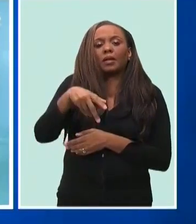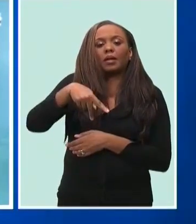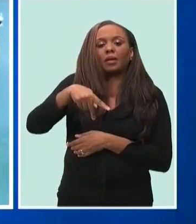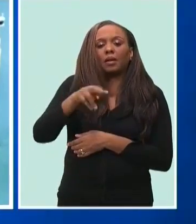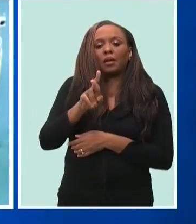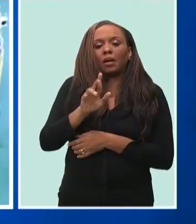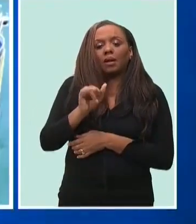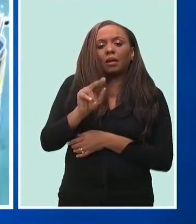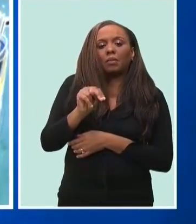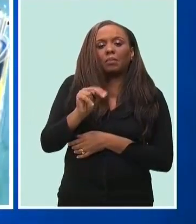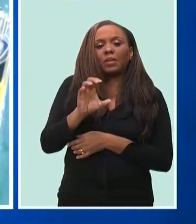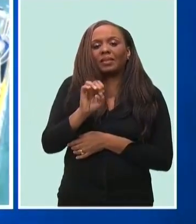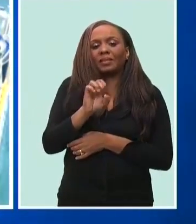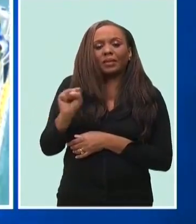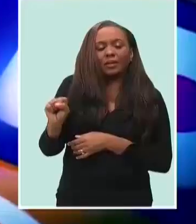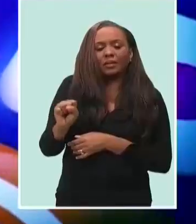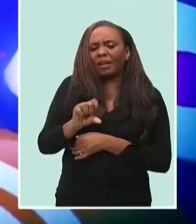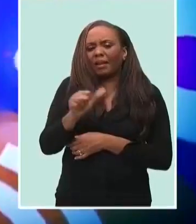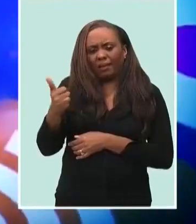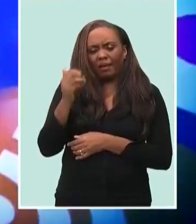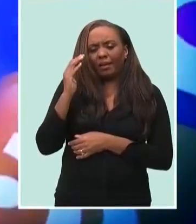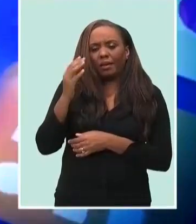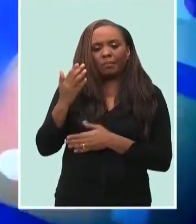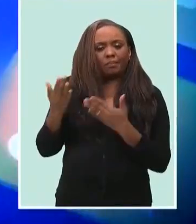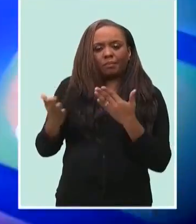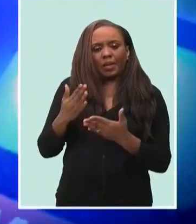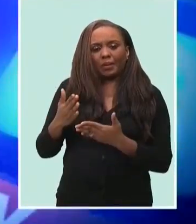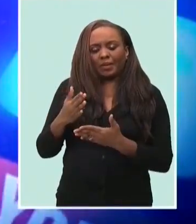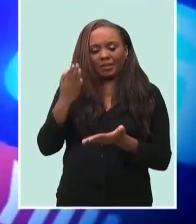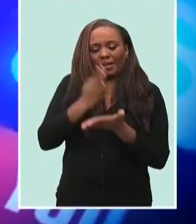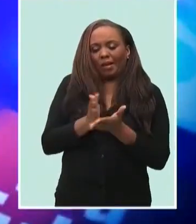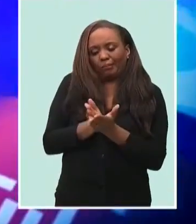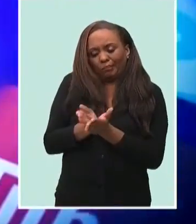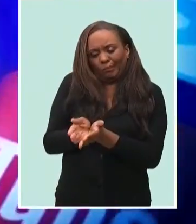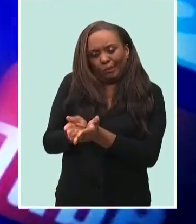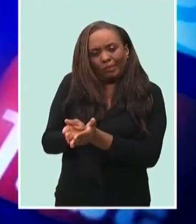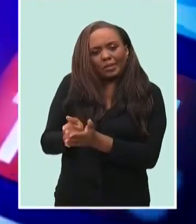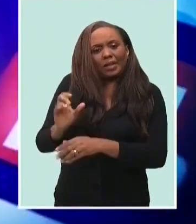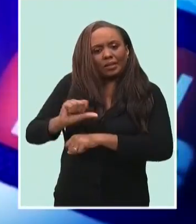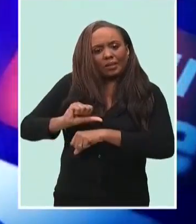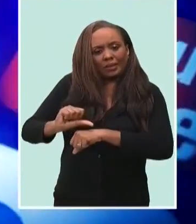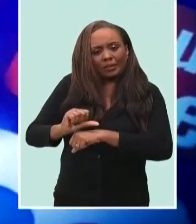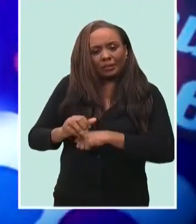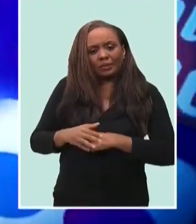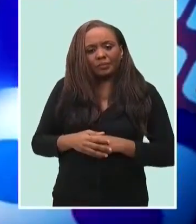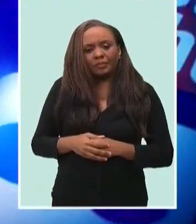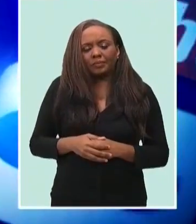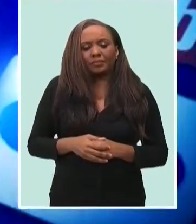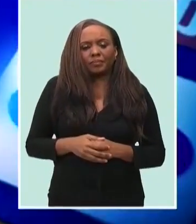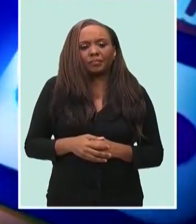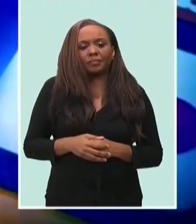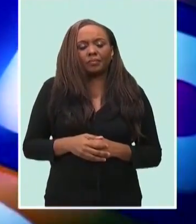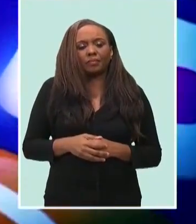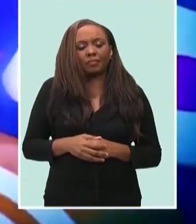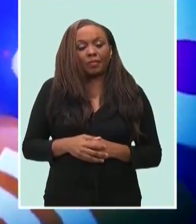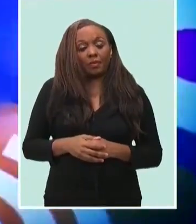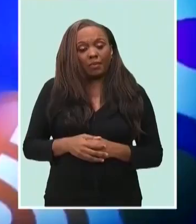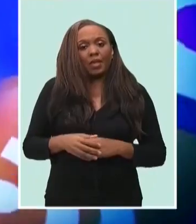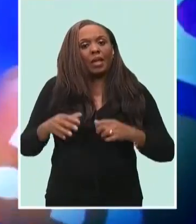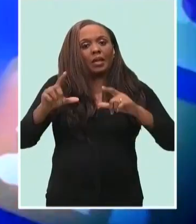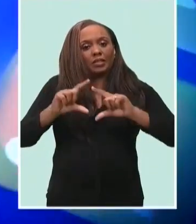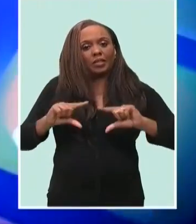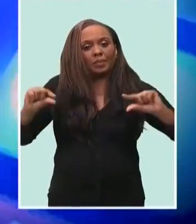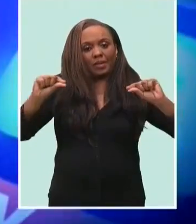and Holland America may follow suit. And further afield in Japan, well, they've just officially confirmed